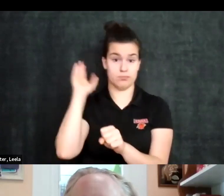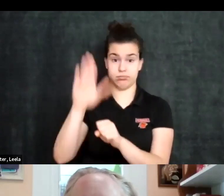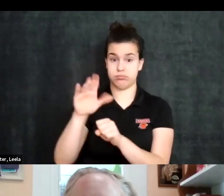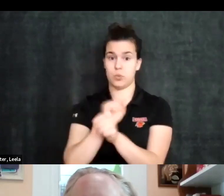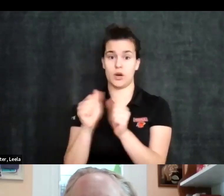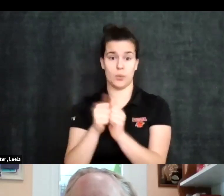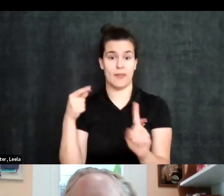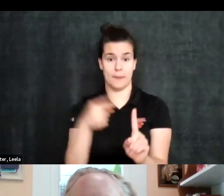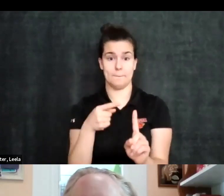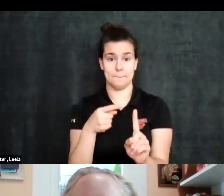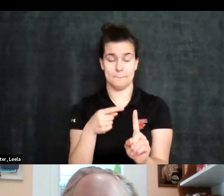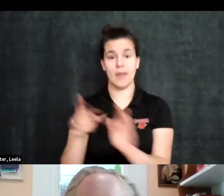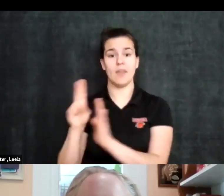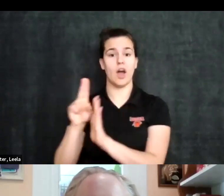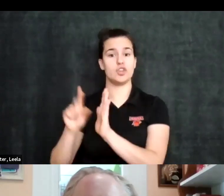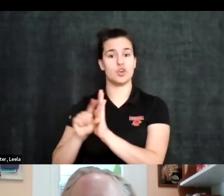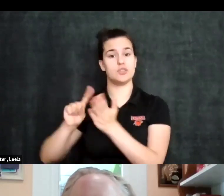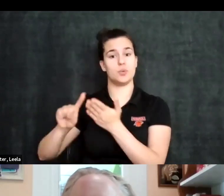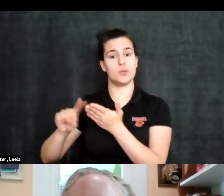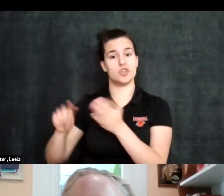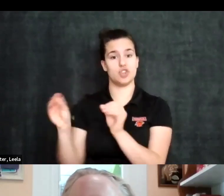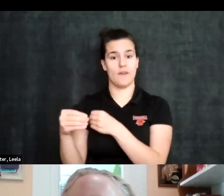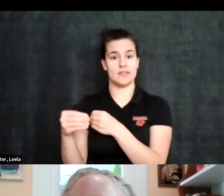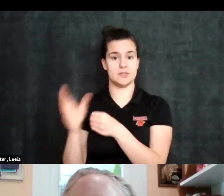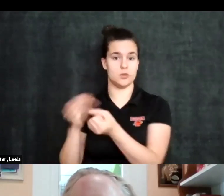by our undergraduate research office.